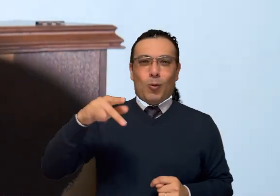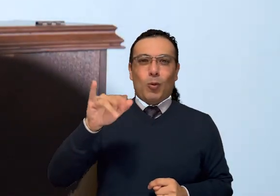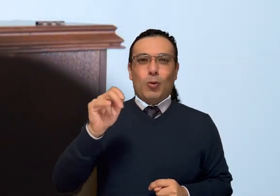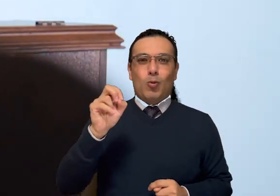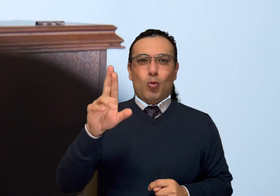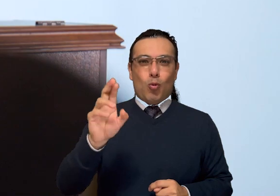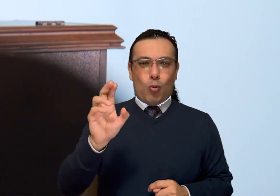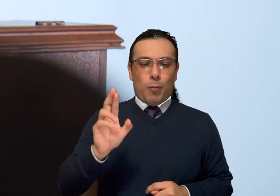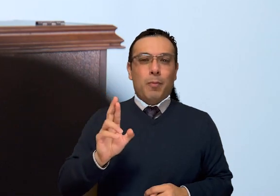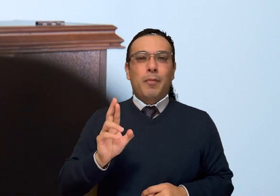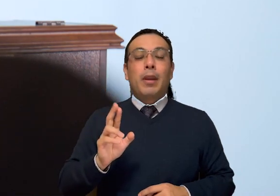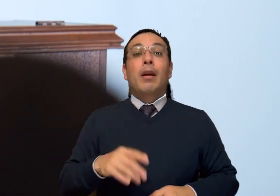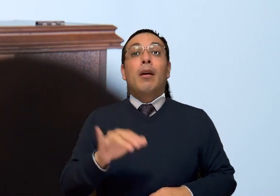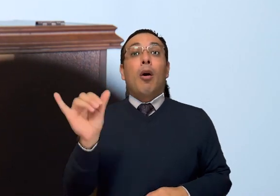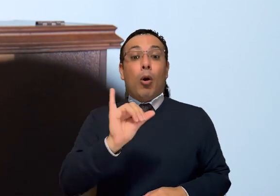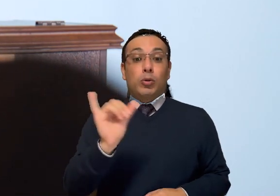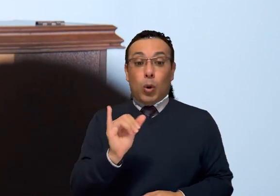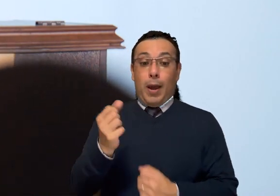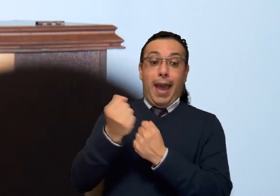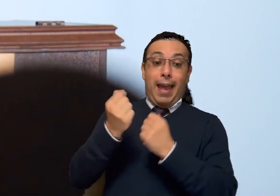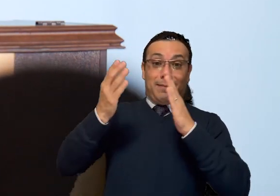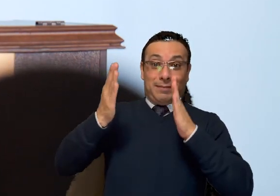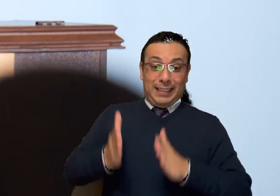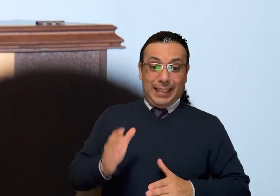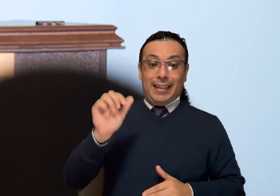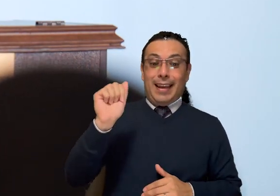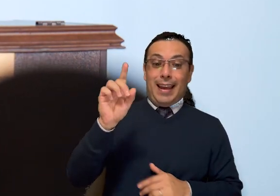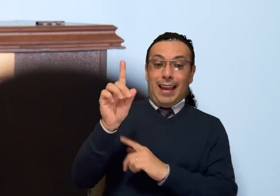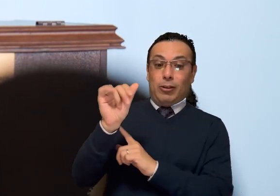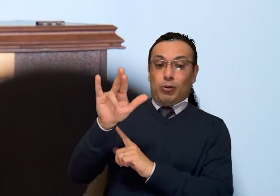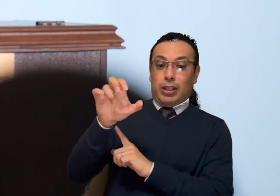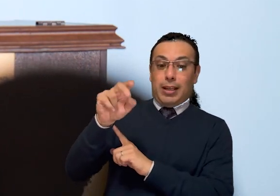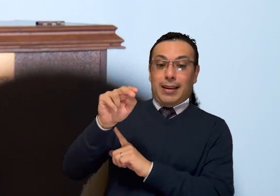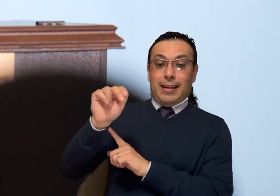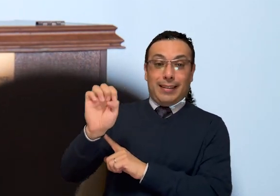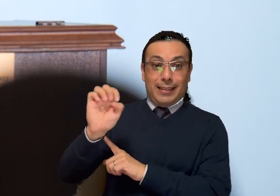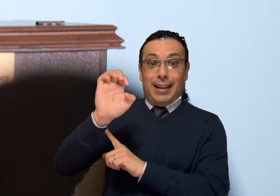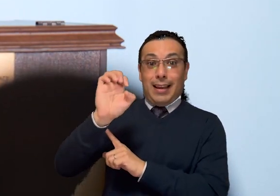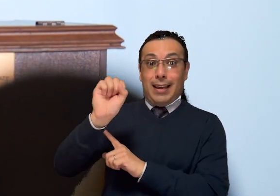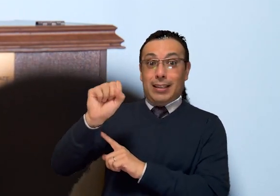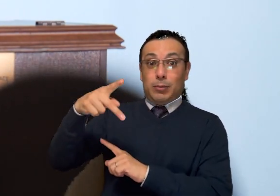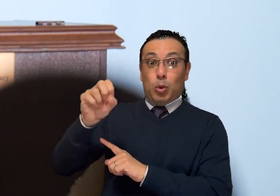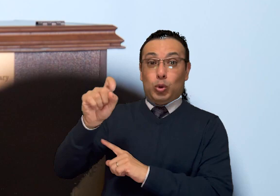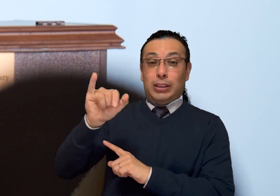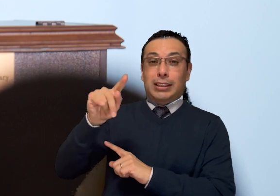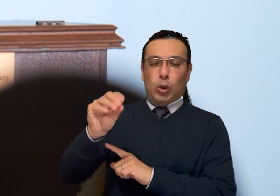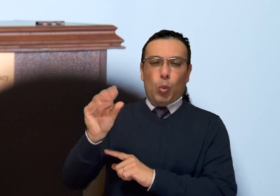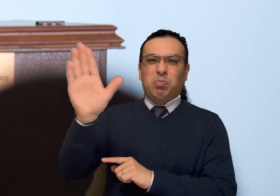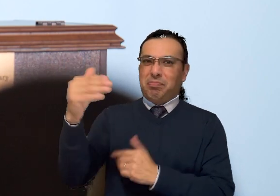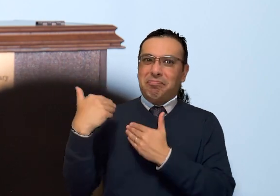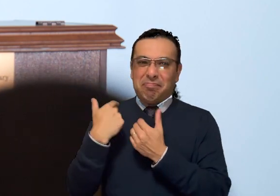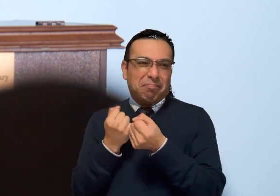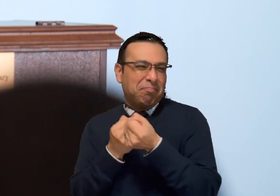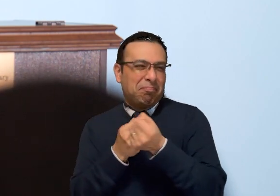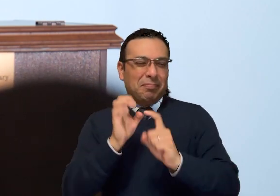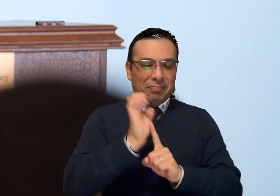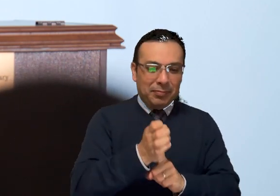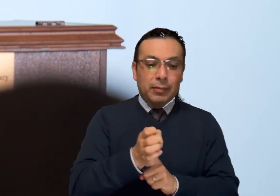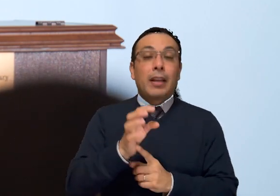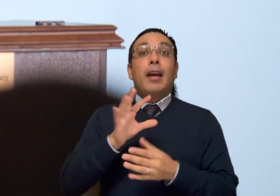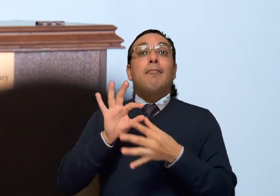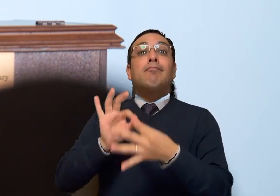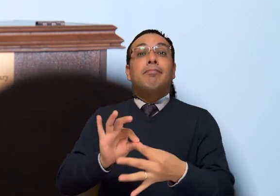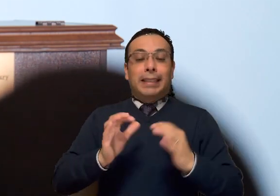greatest advocates for the environment here with us, Adrienne Esposito from Citizens Campaign for the Environment. She will share a